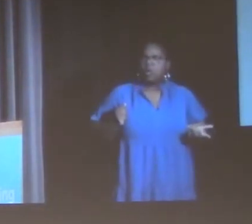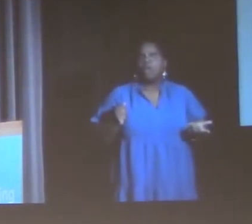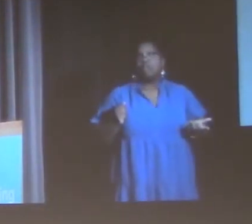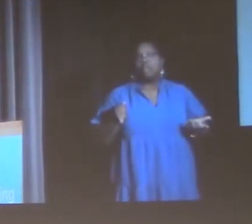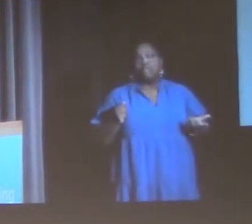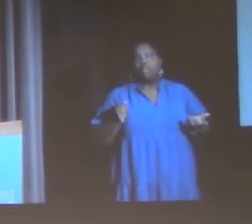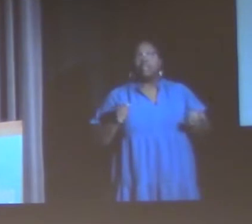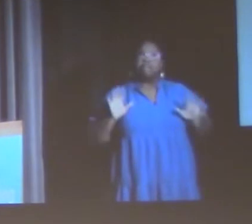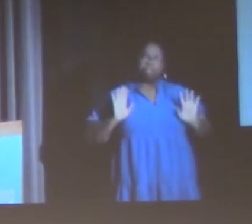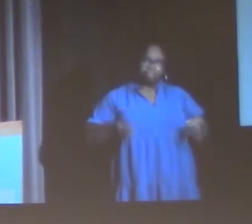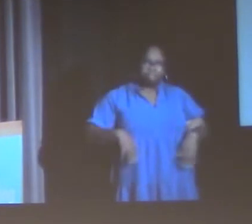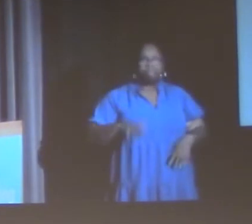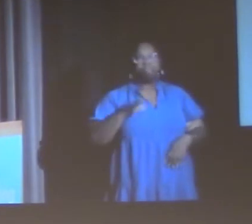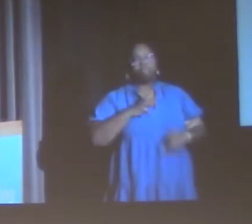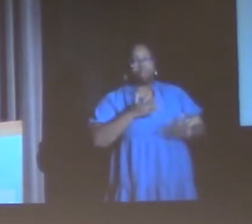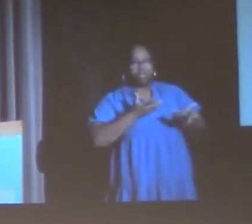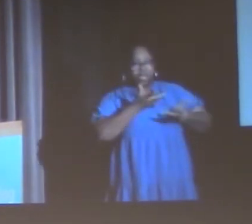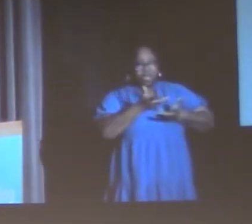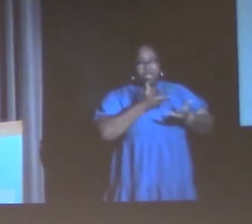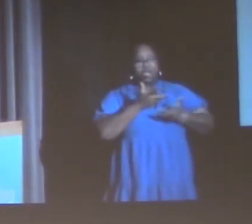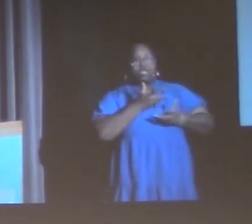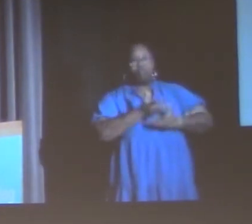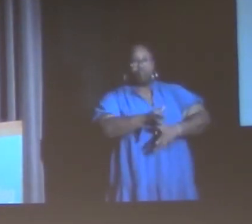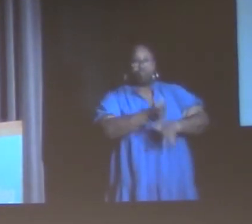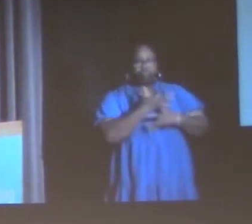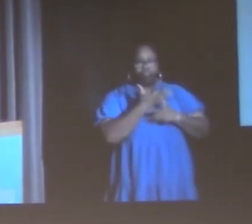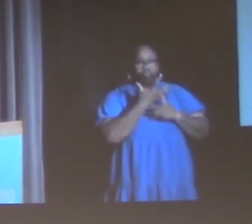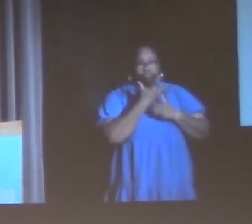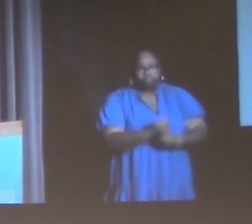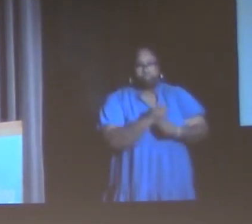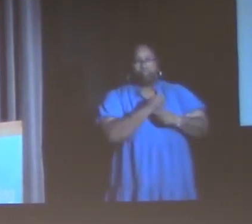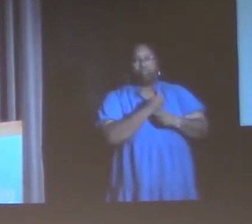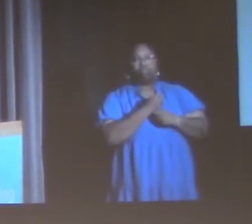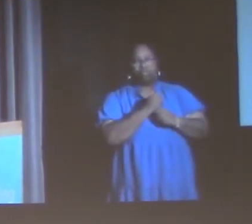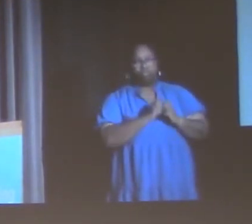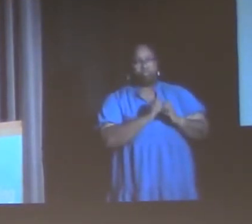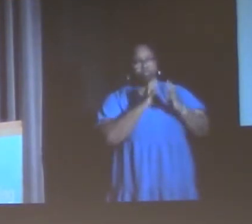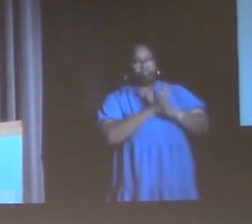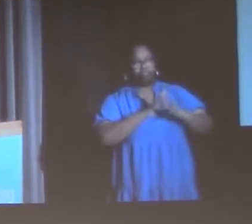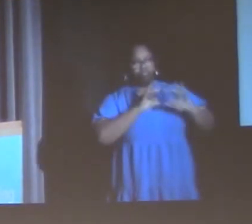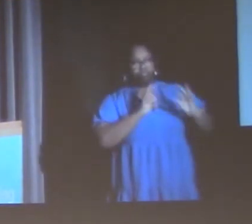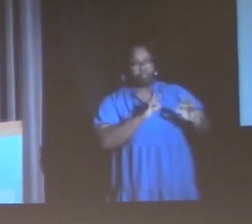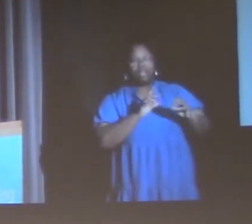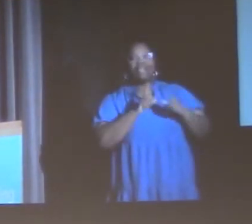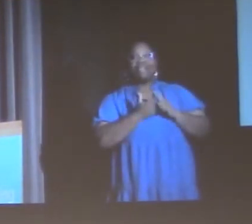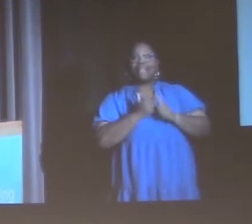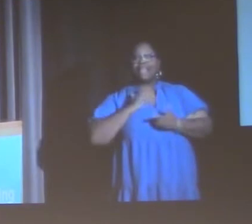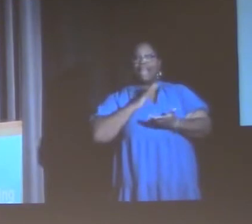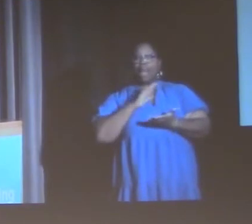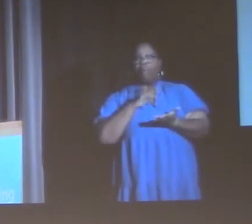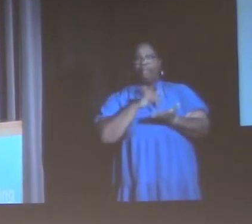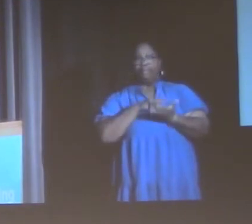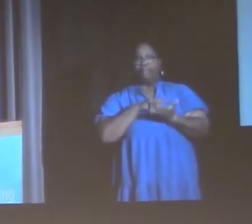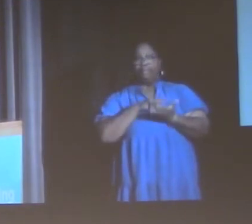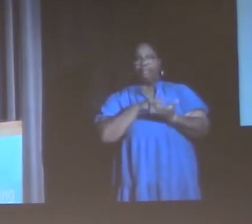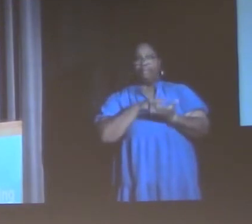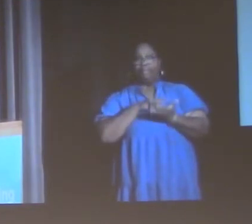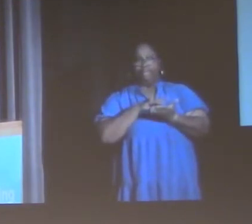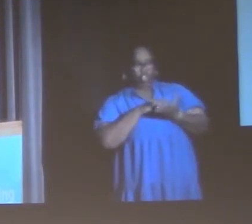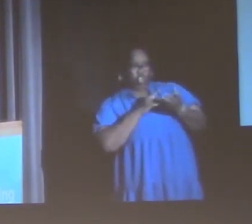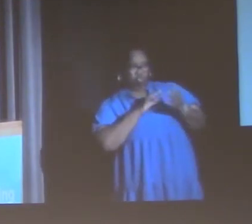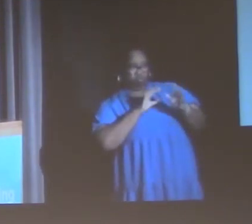of build that trust. And but then once we agreed at our center, and he agreed that the